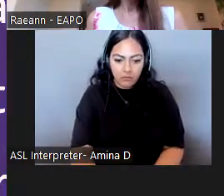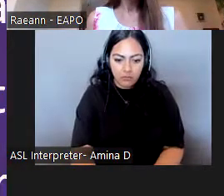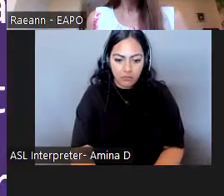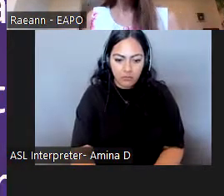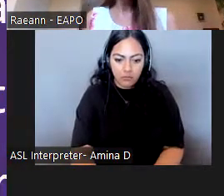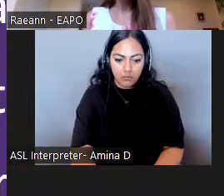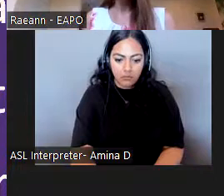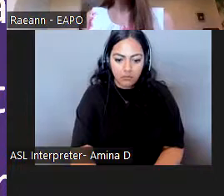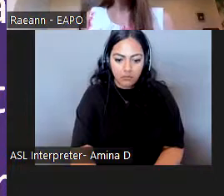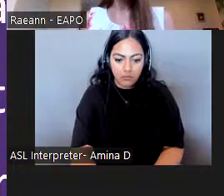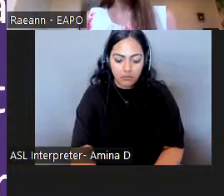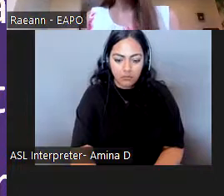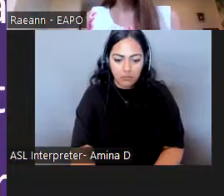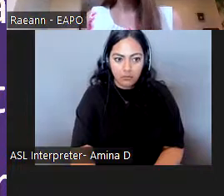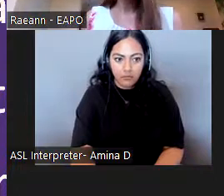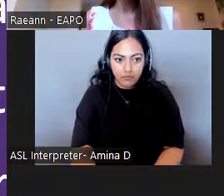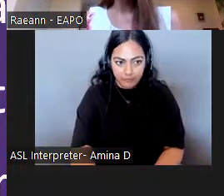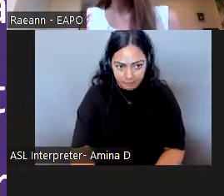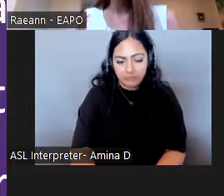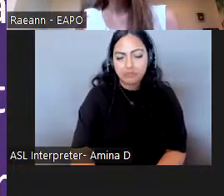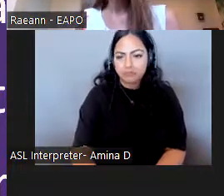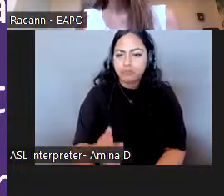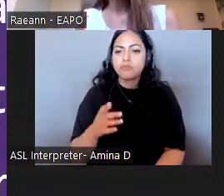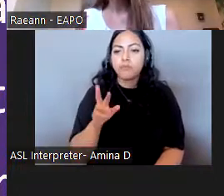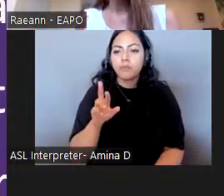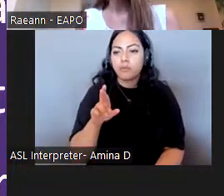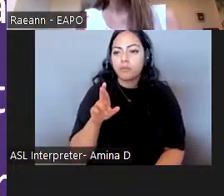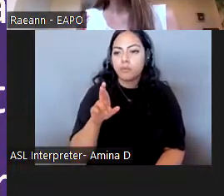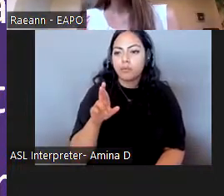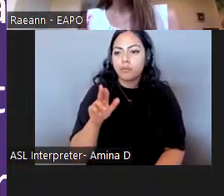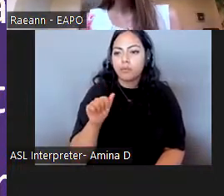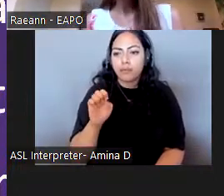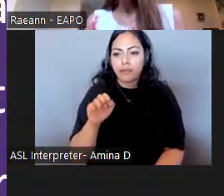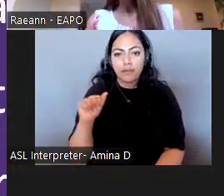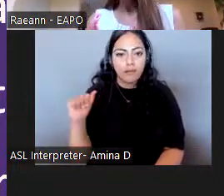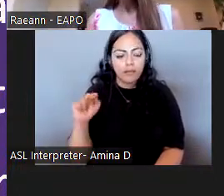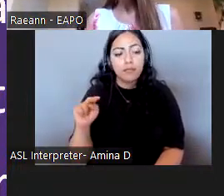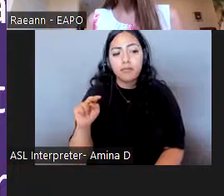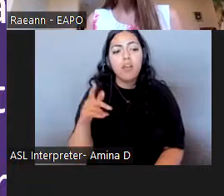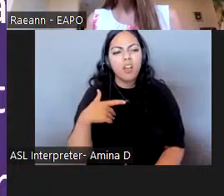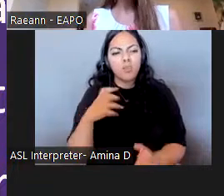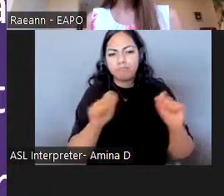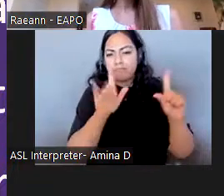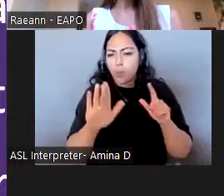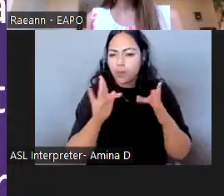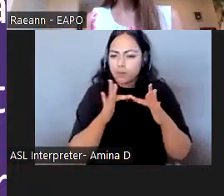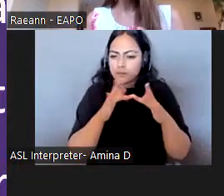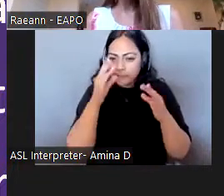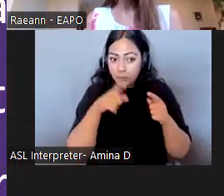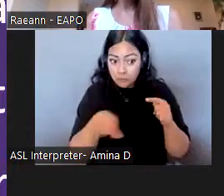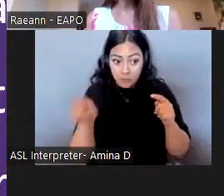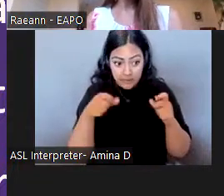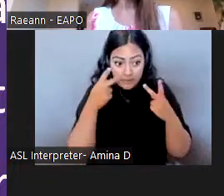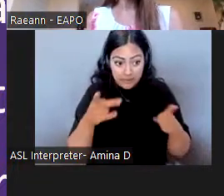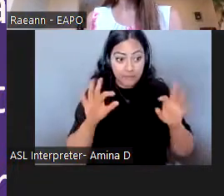I just wanted to put up your contact information. I think everybody can see that. Is that right? Make sure. Just to let everybody know